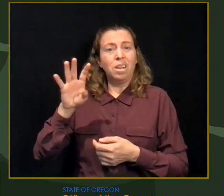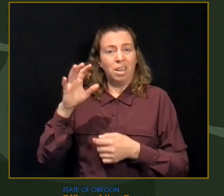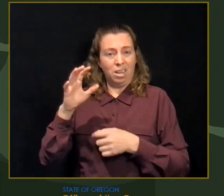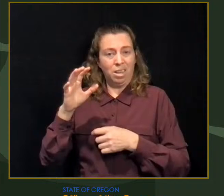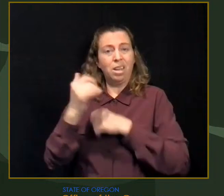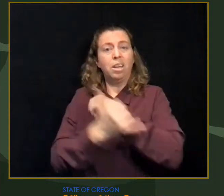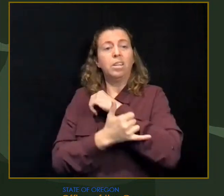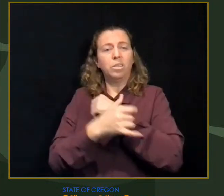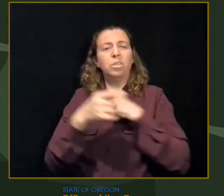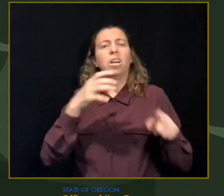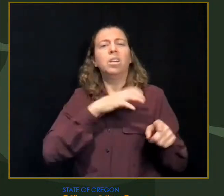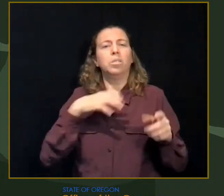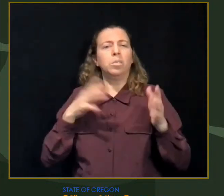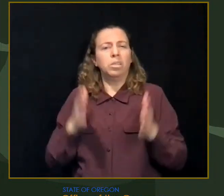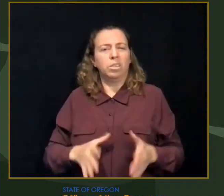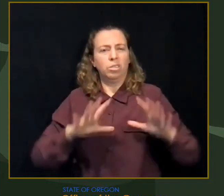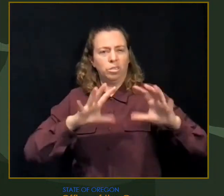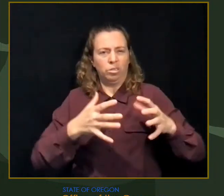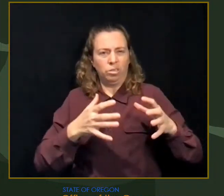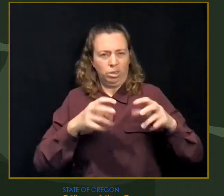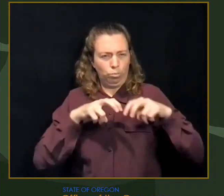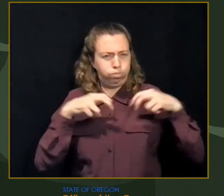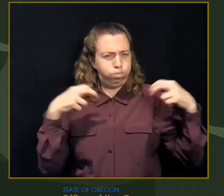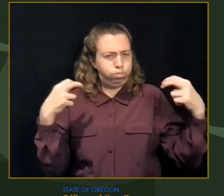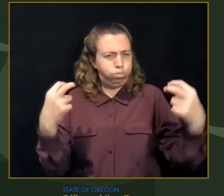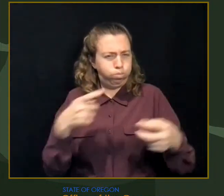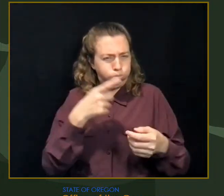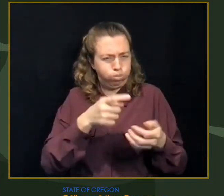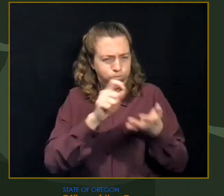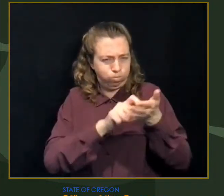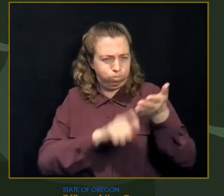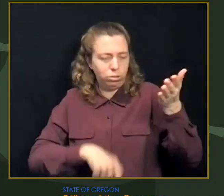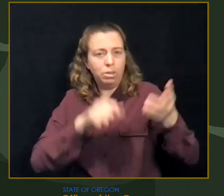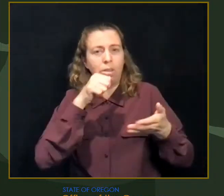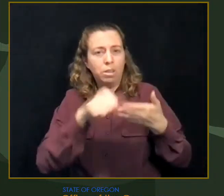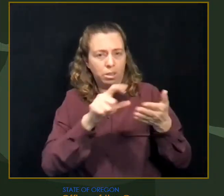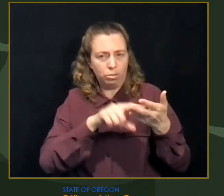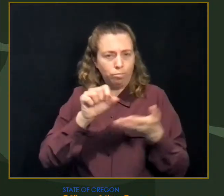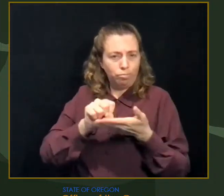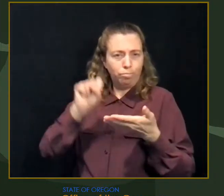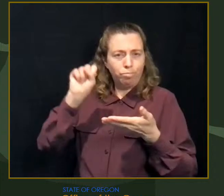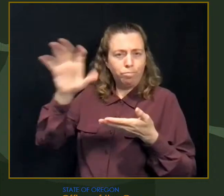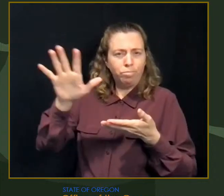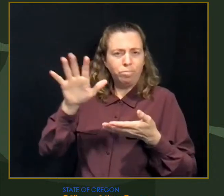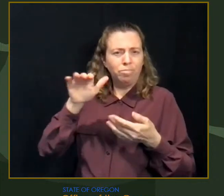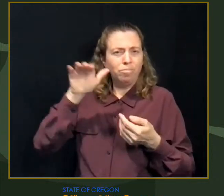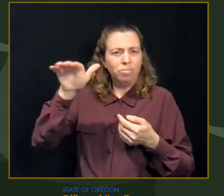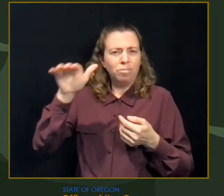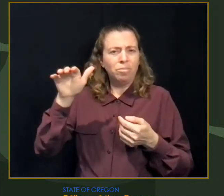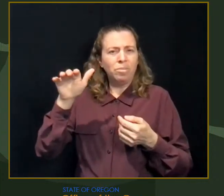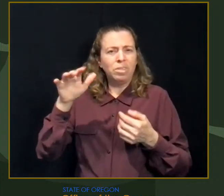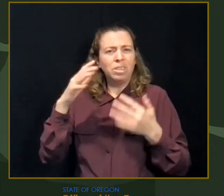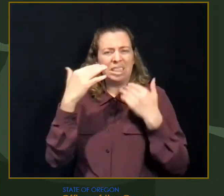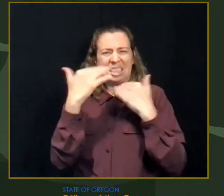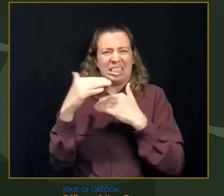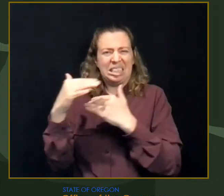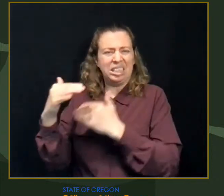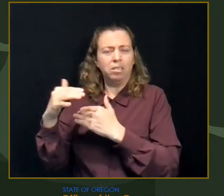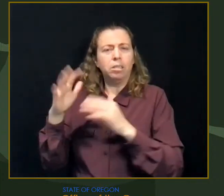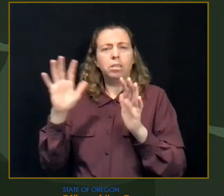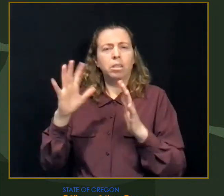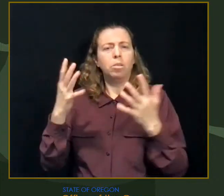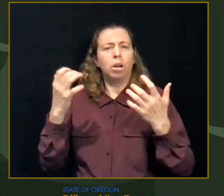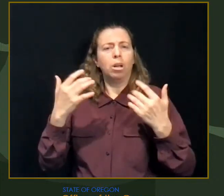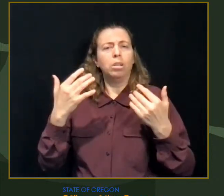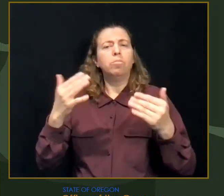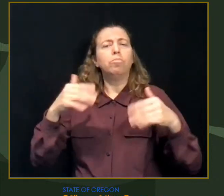Association, asking for reconsideration of some restrictions. Given all we know, given the fact that we do have vaccinations out there and